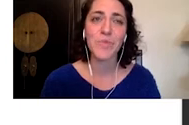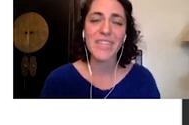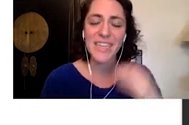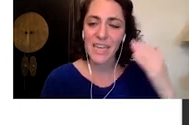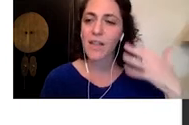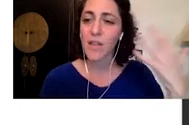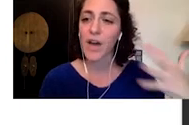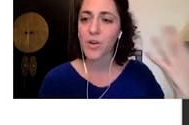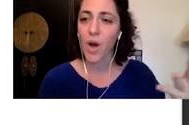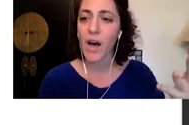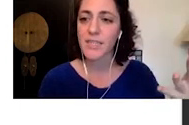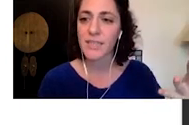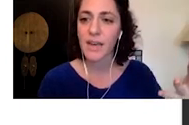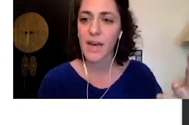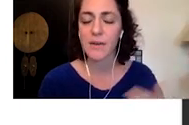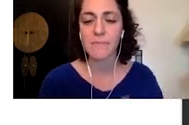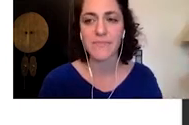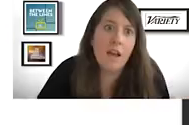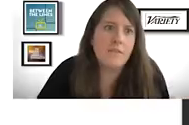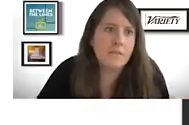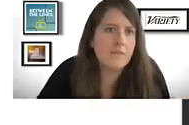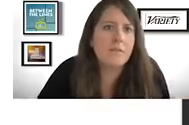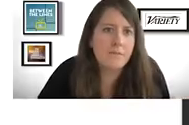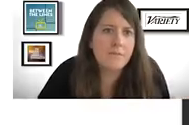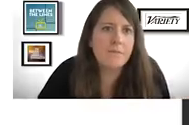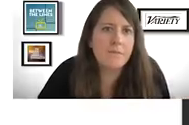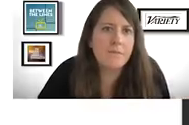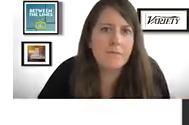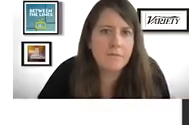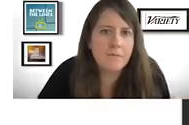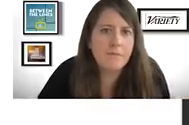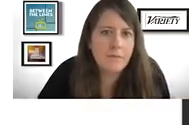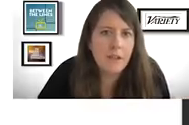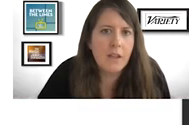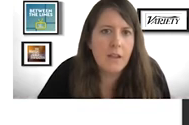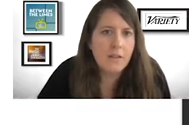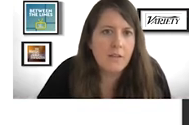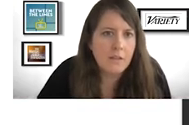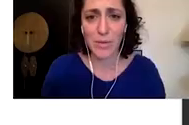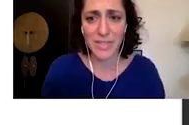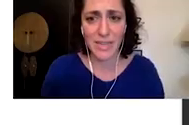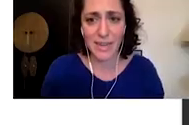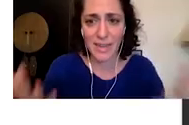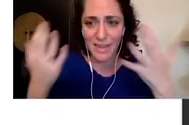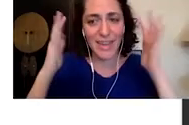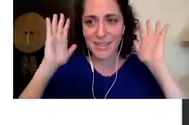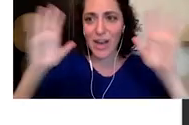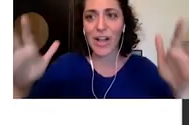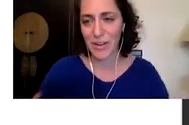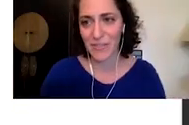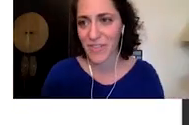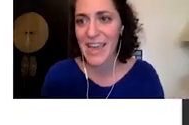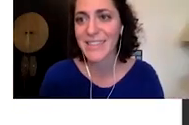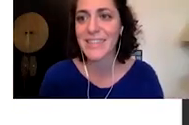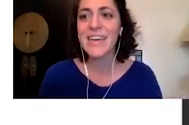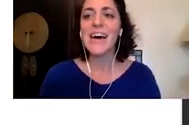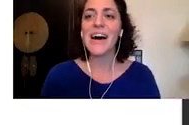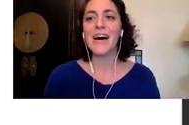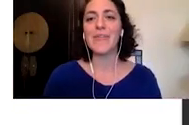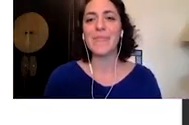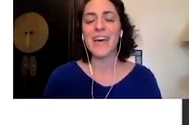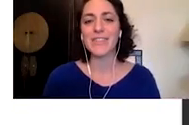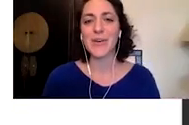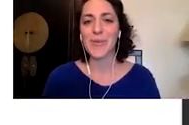yeah, to really get a lot across, um, with, and obviously Elizabeth Olsen, it's all on her face.